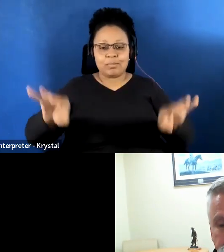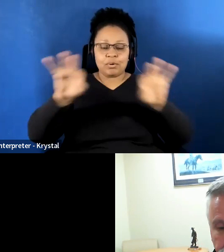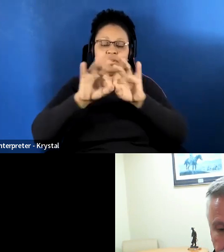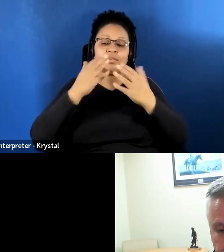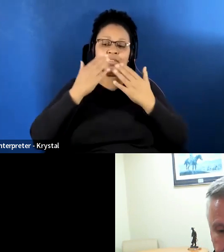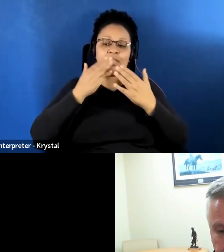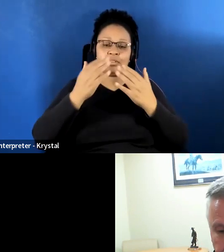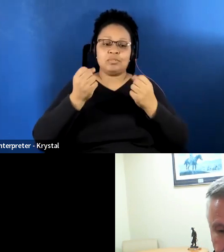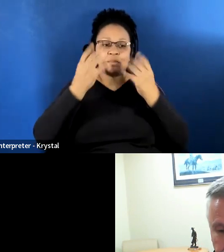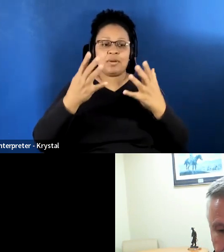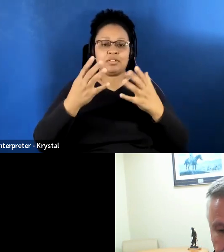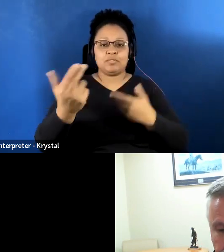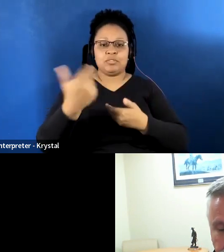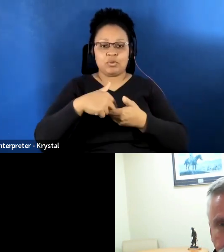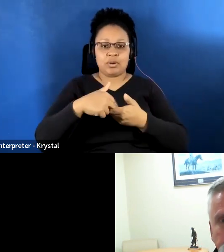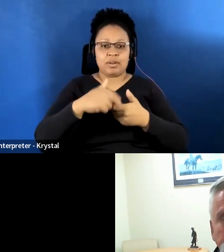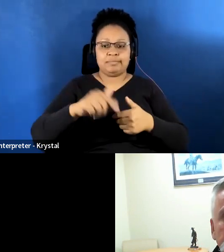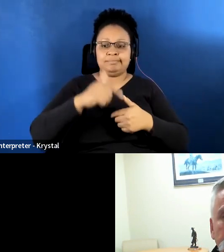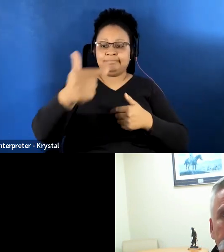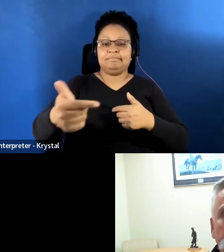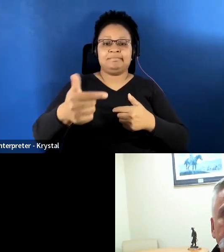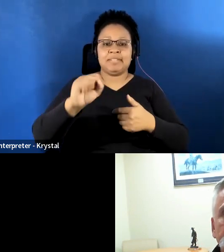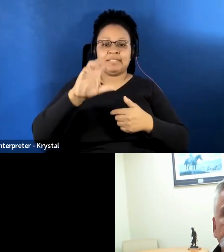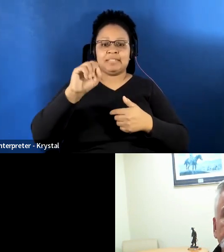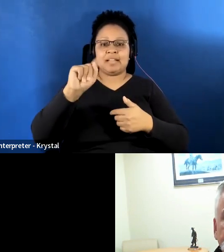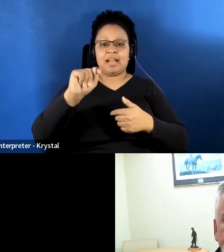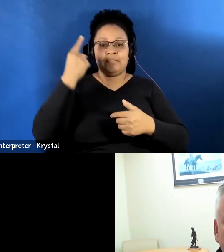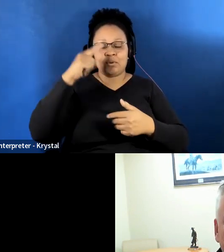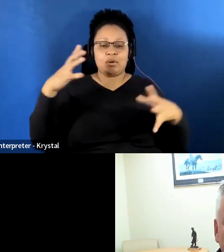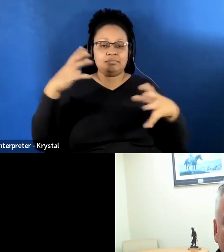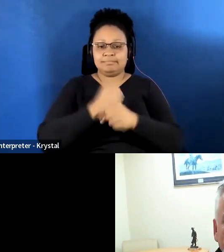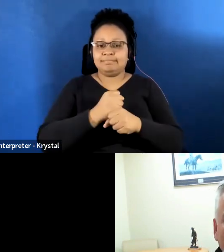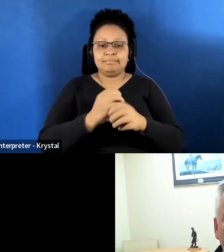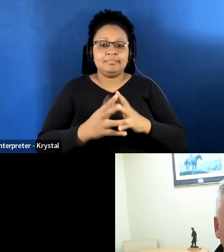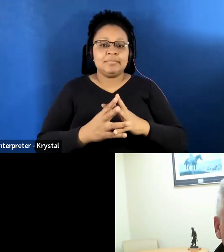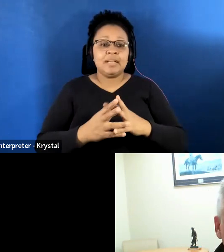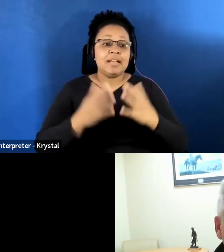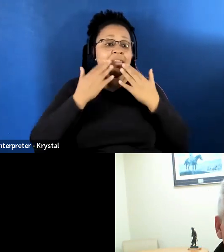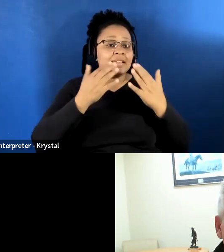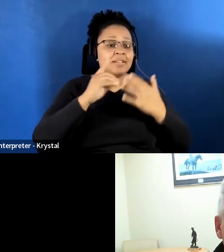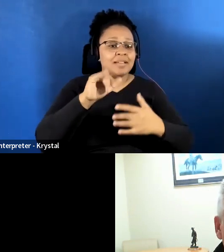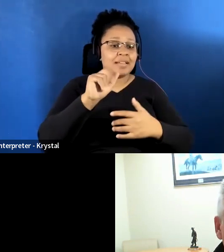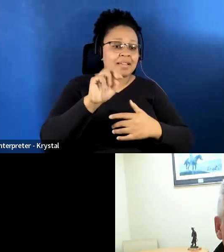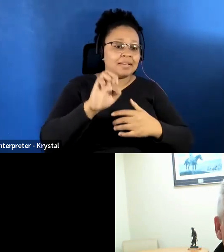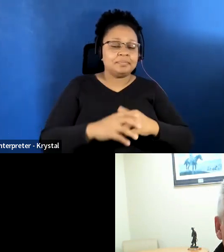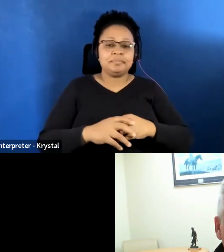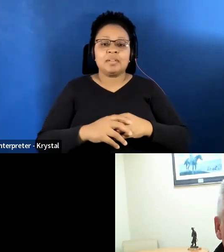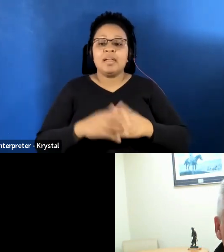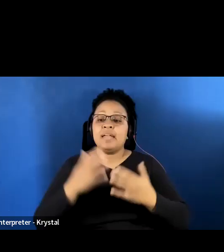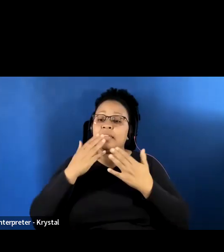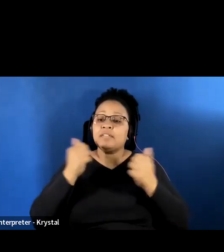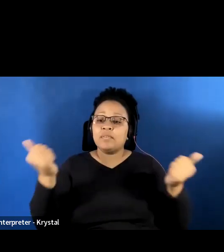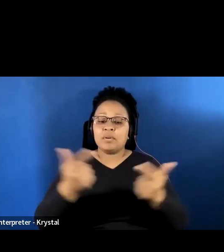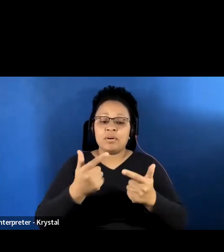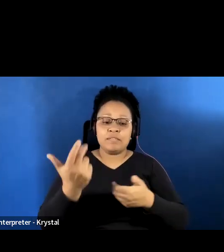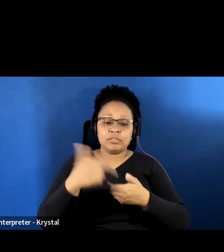for joining us. And Scott, I'll give it back to you for wrap up. Okay, thanks, Diane. Thank you all for